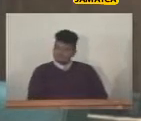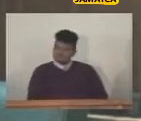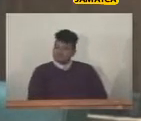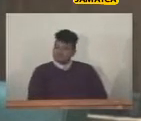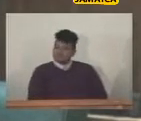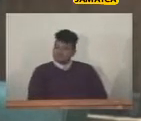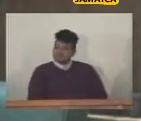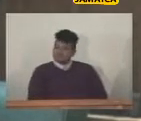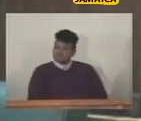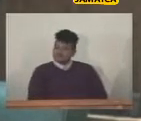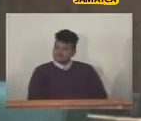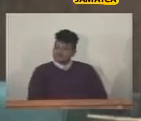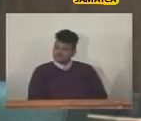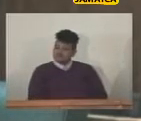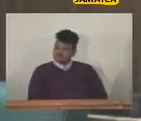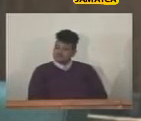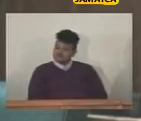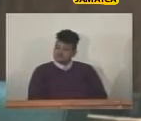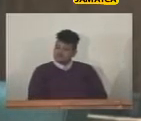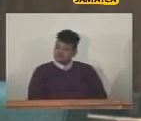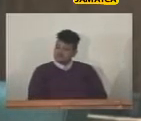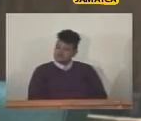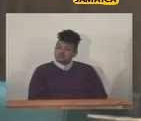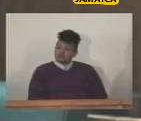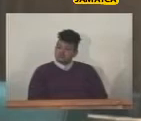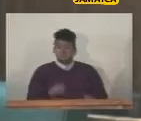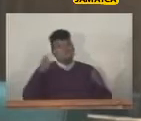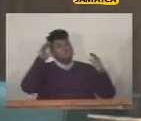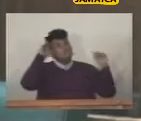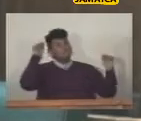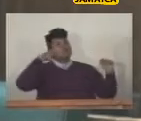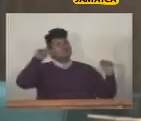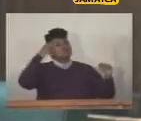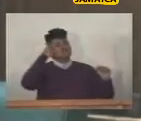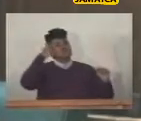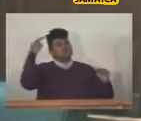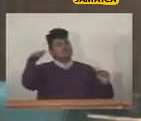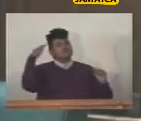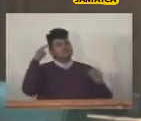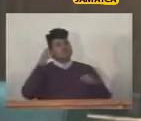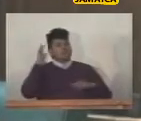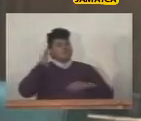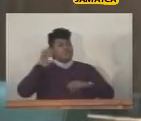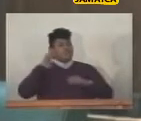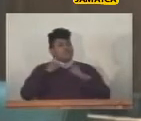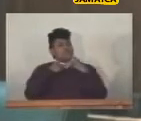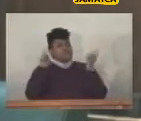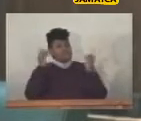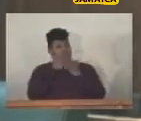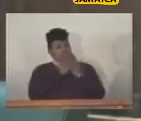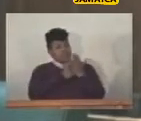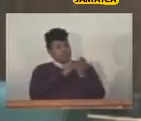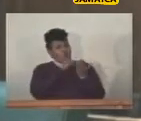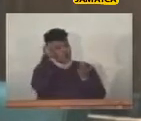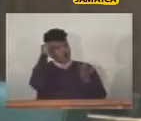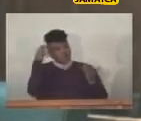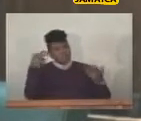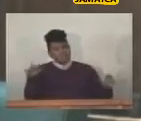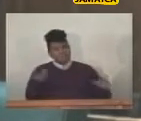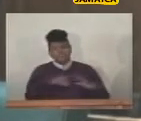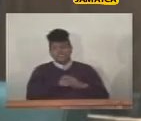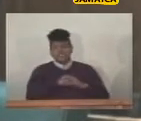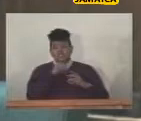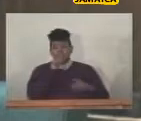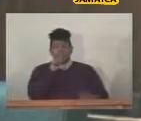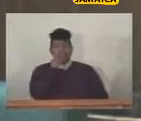Mr. President, we must also note that the lessons of previous declarations has been learned, and that there has been